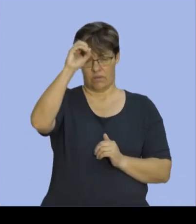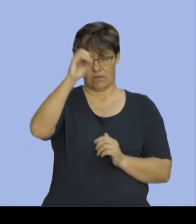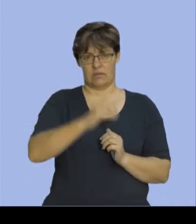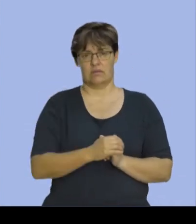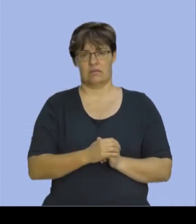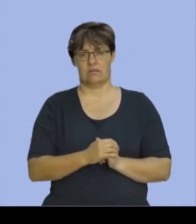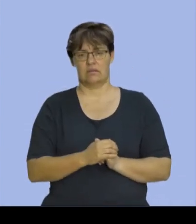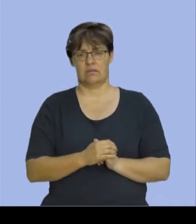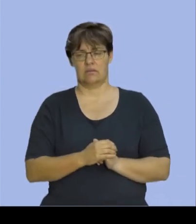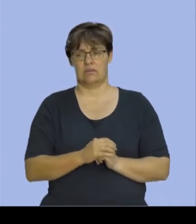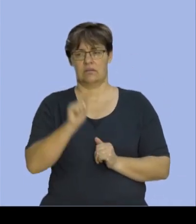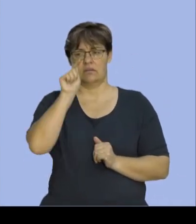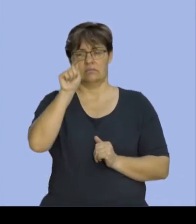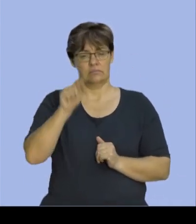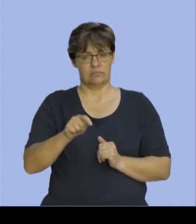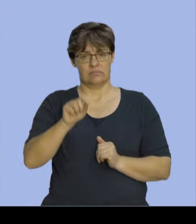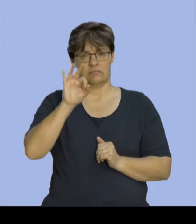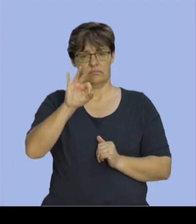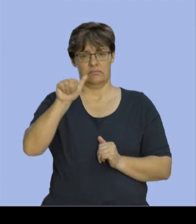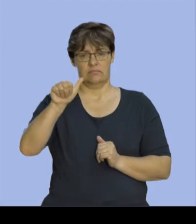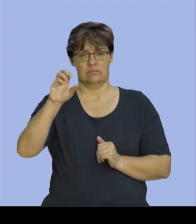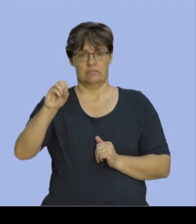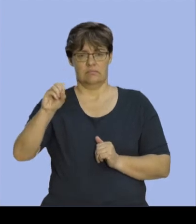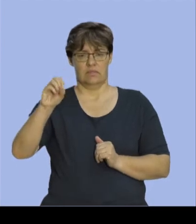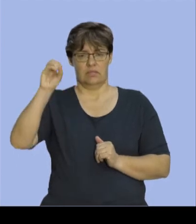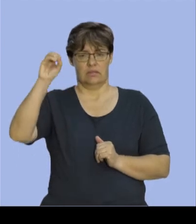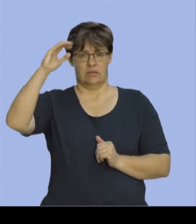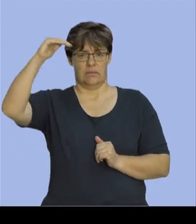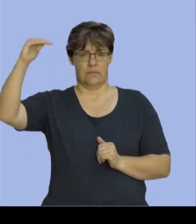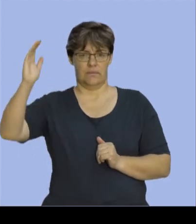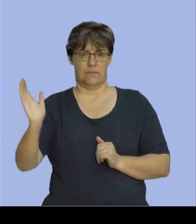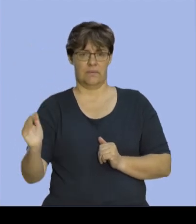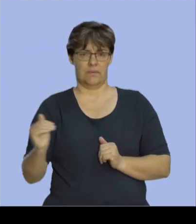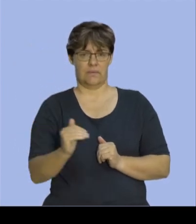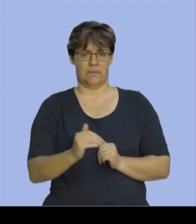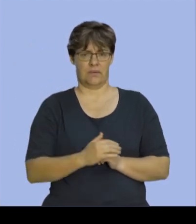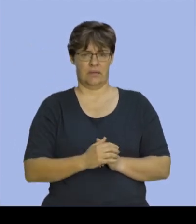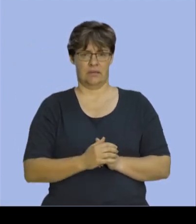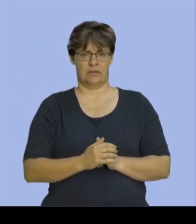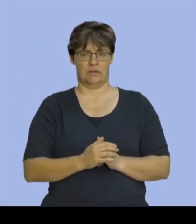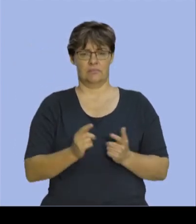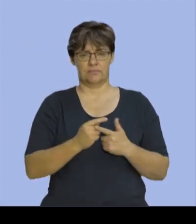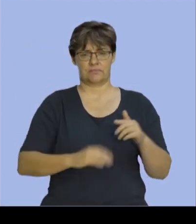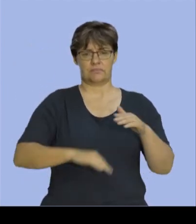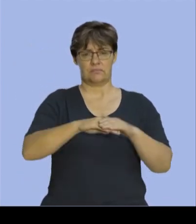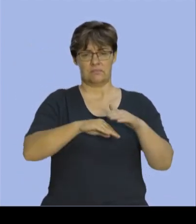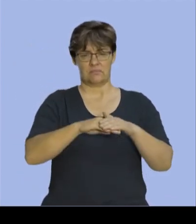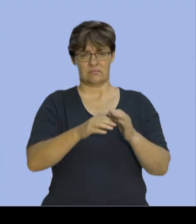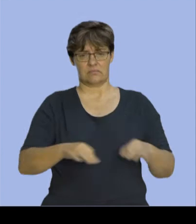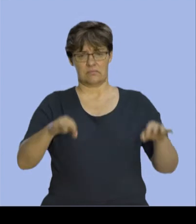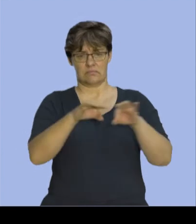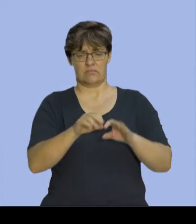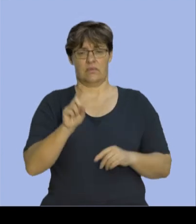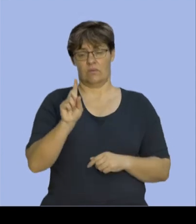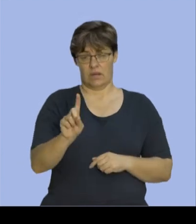in square brackets to 360 degrees in square brackets again. And then the